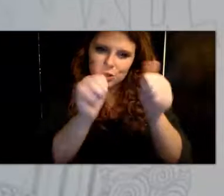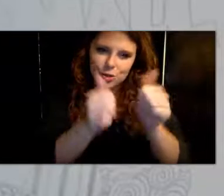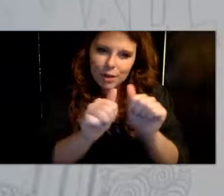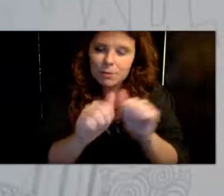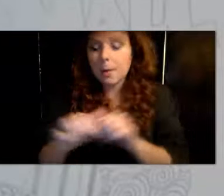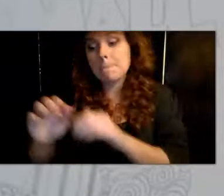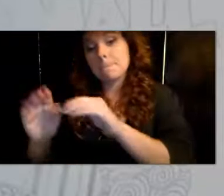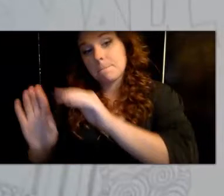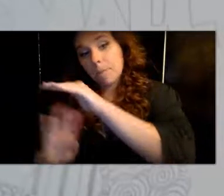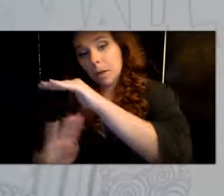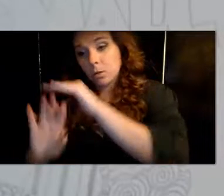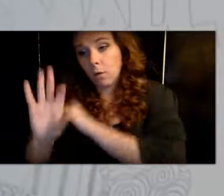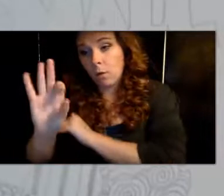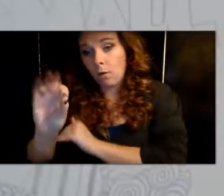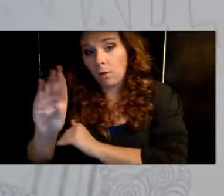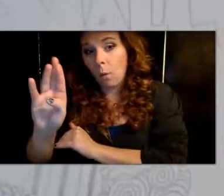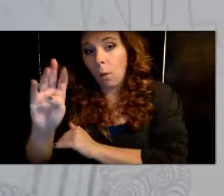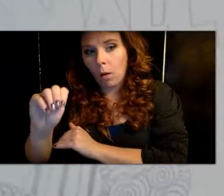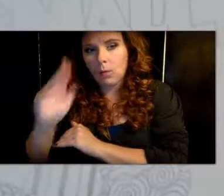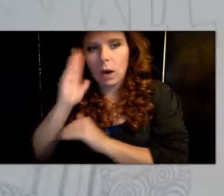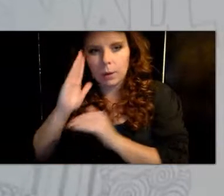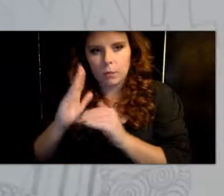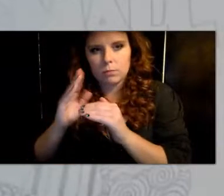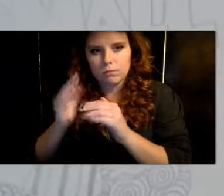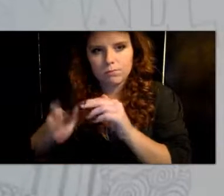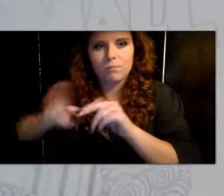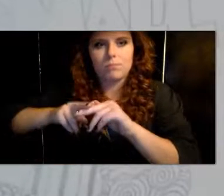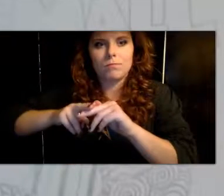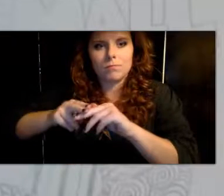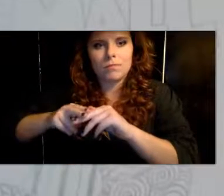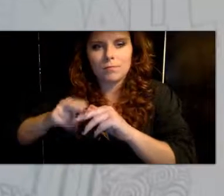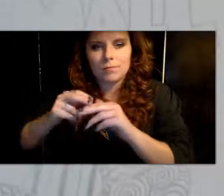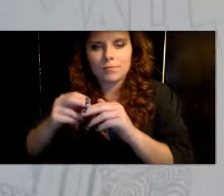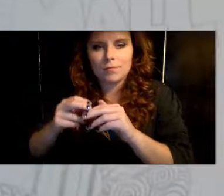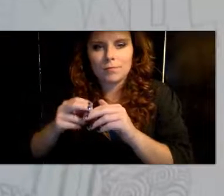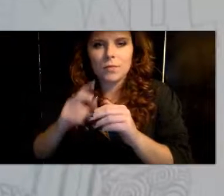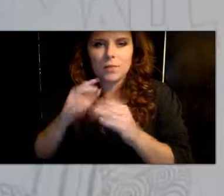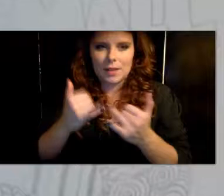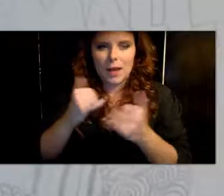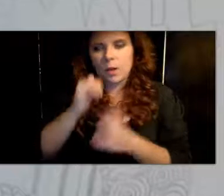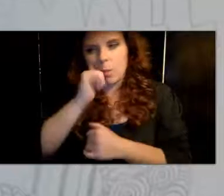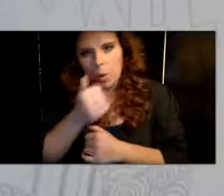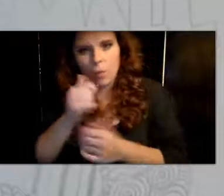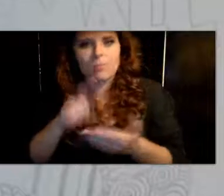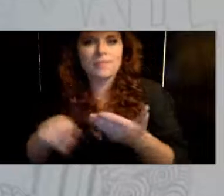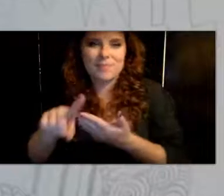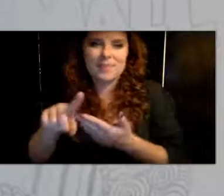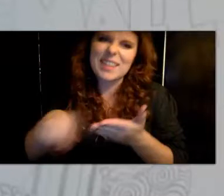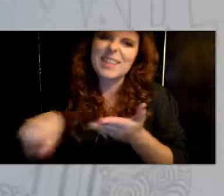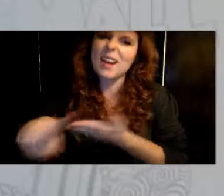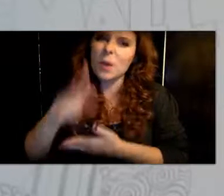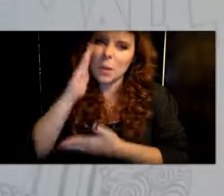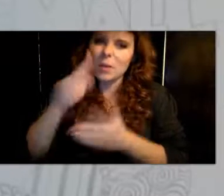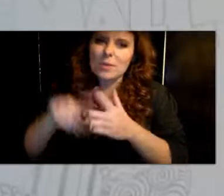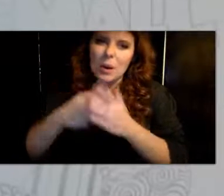basic forms, and then we'll build on those on our drawing practice throughout today, tomorrow, and then next week, because next week we're going to